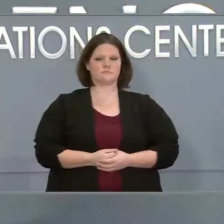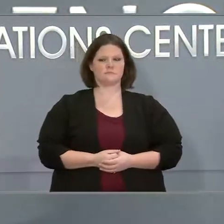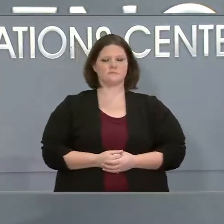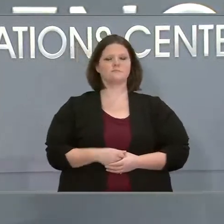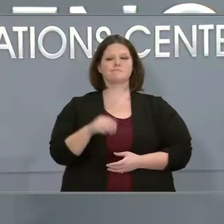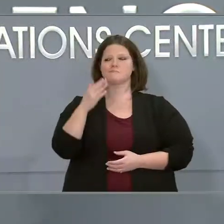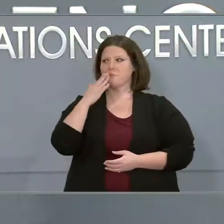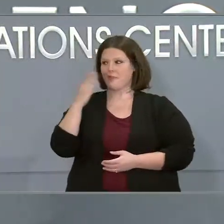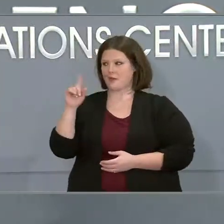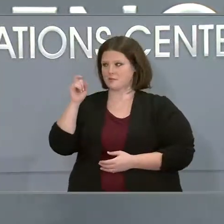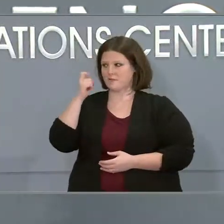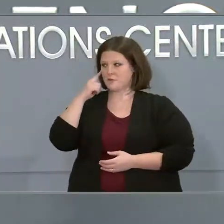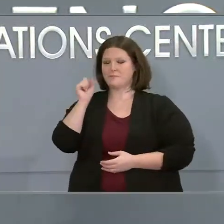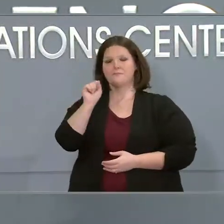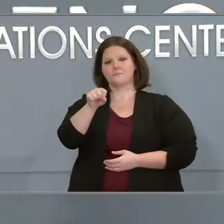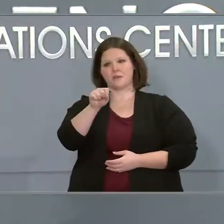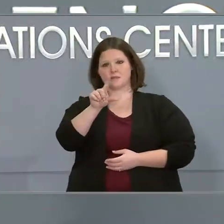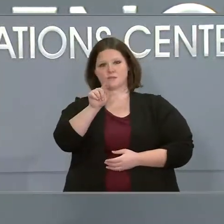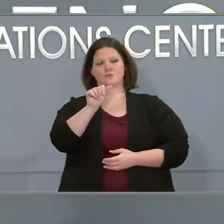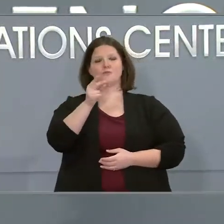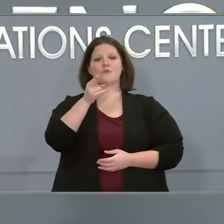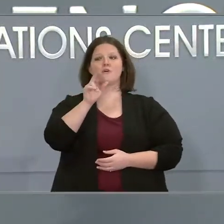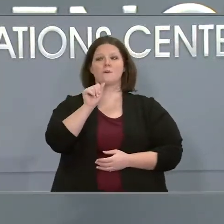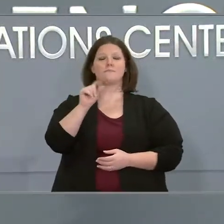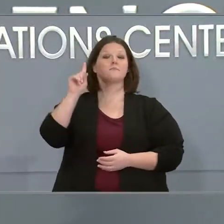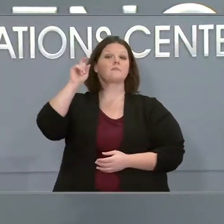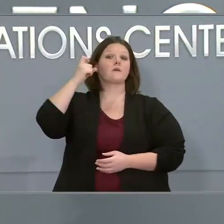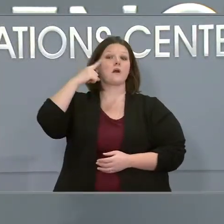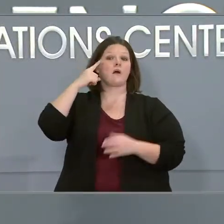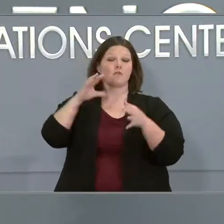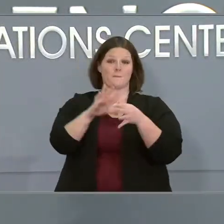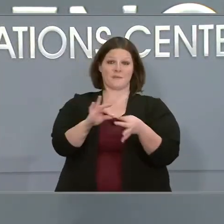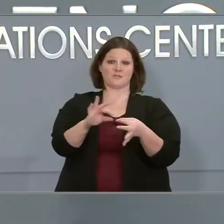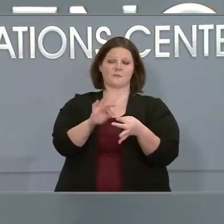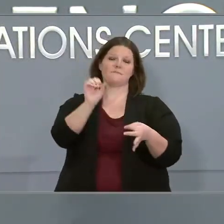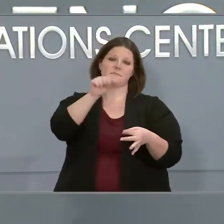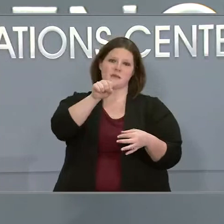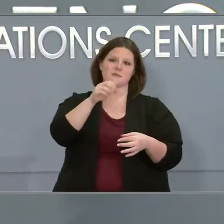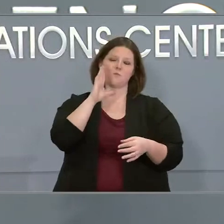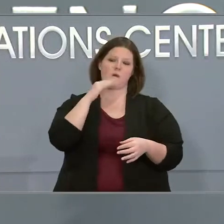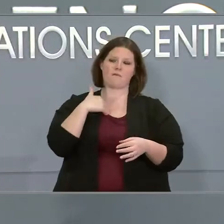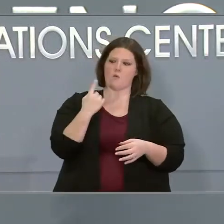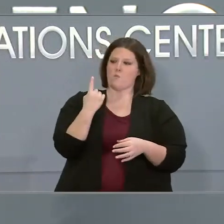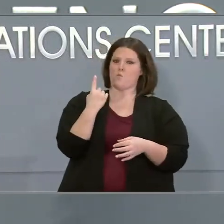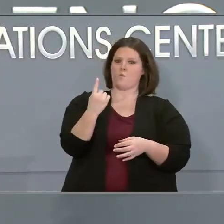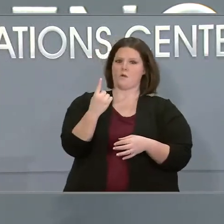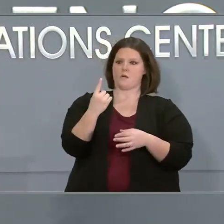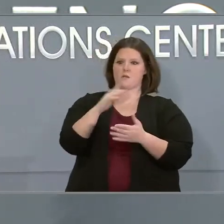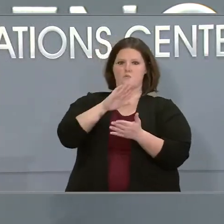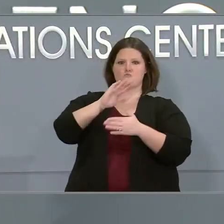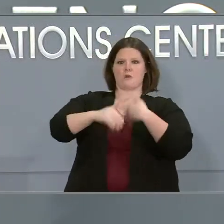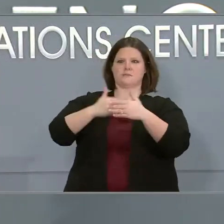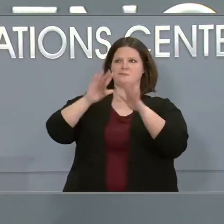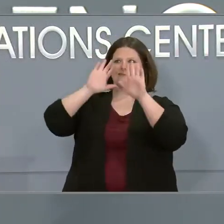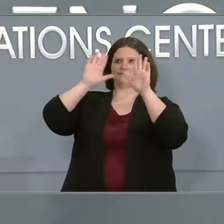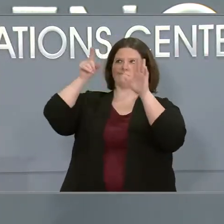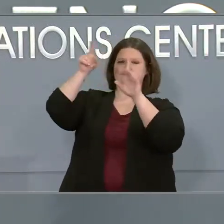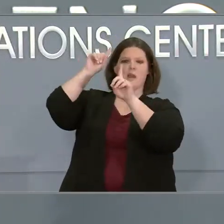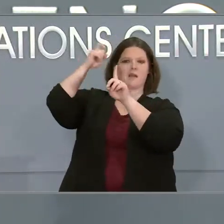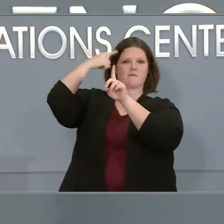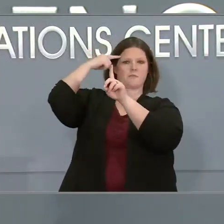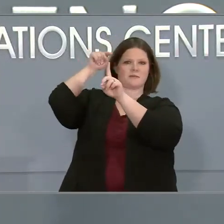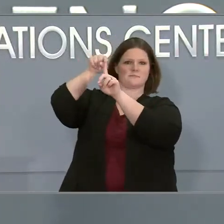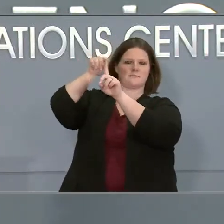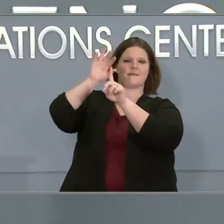Thank you, Governor. Yes, Laura, as the governor mentioned, there will be a centralized allocation process from the federal government with